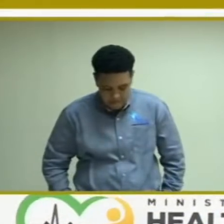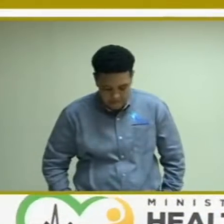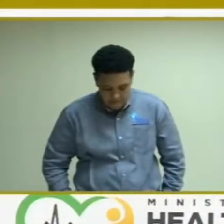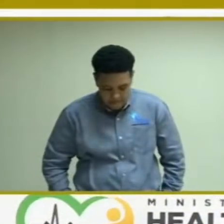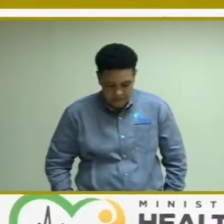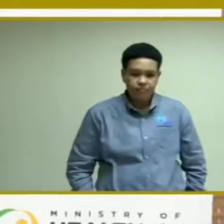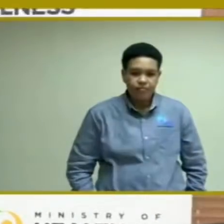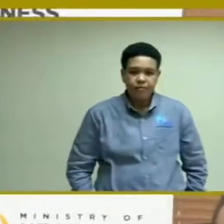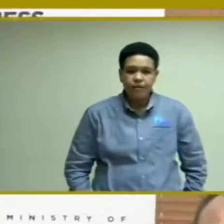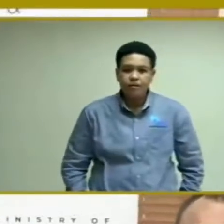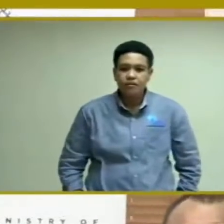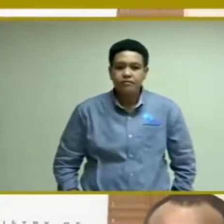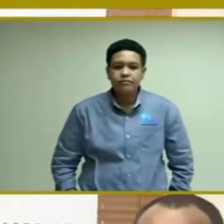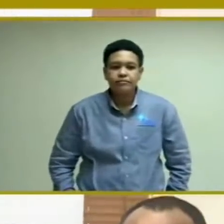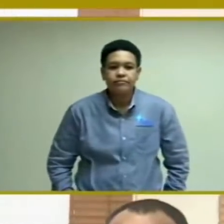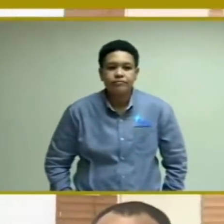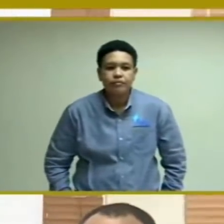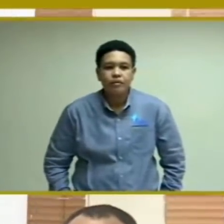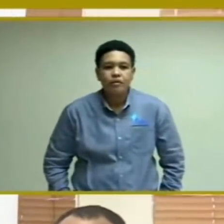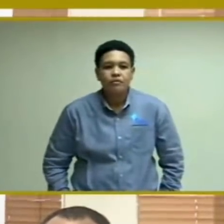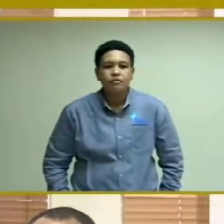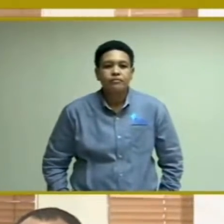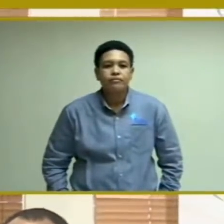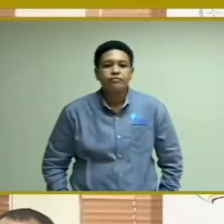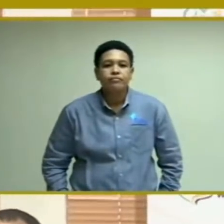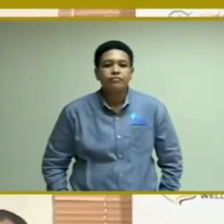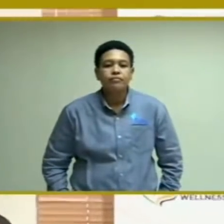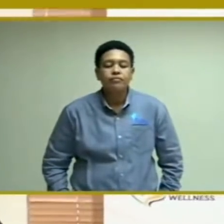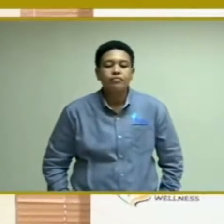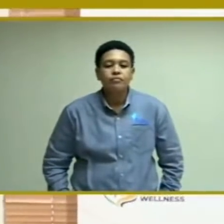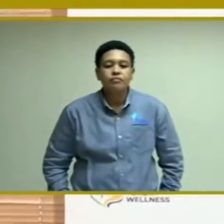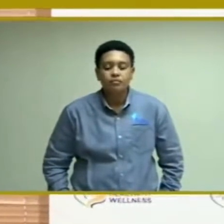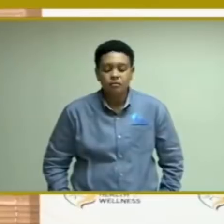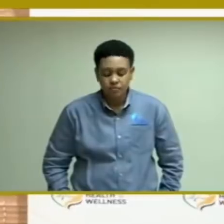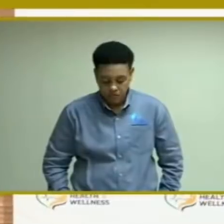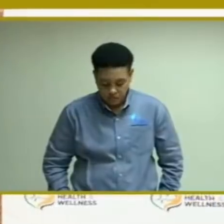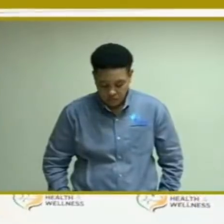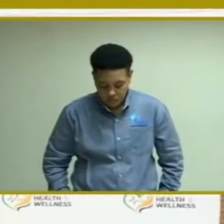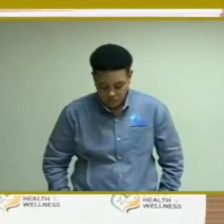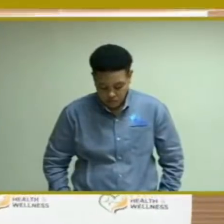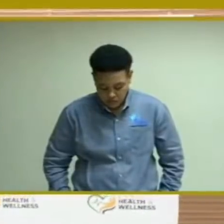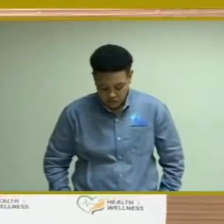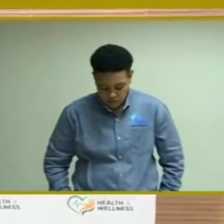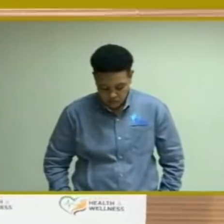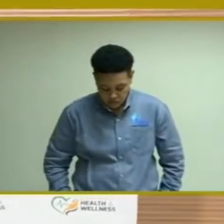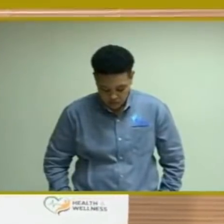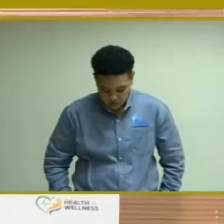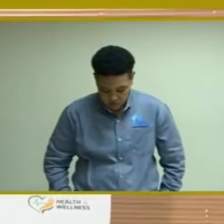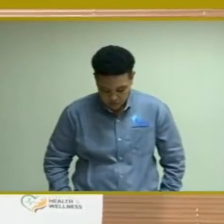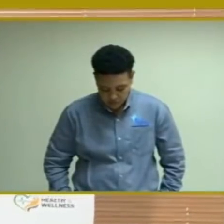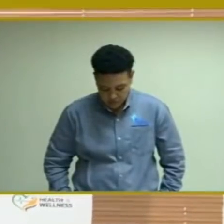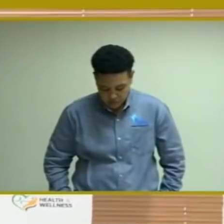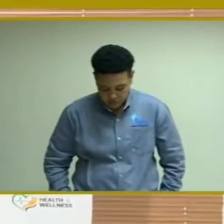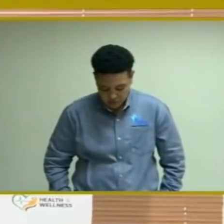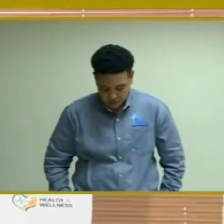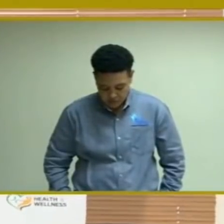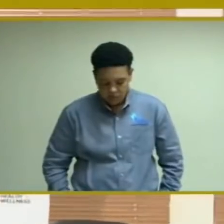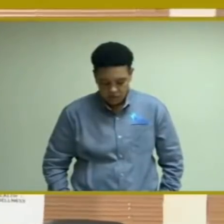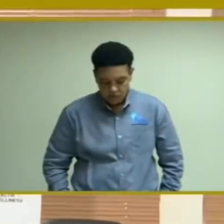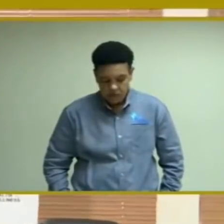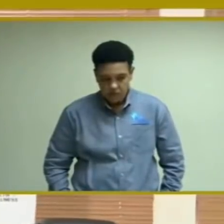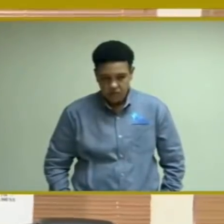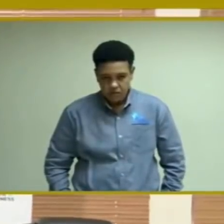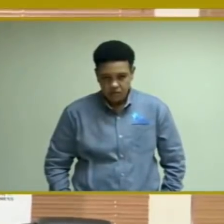All right, thank you. The final question was an update on the electronic